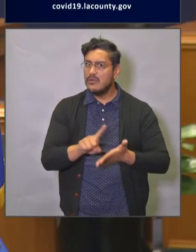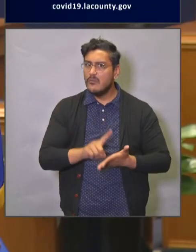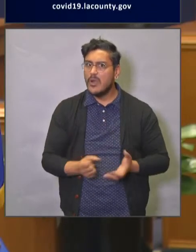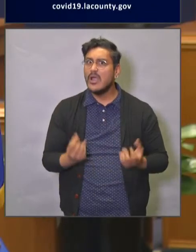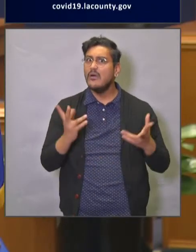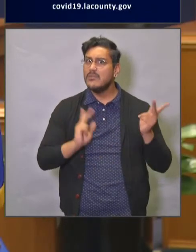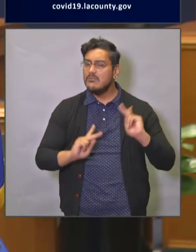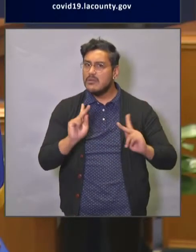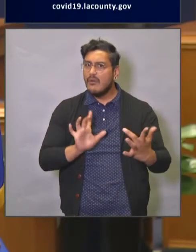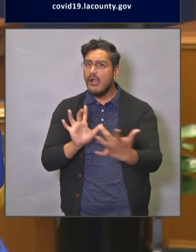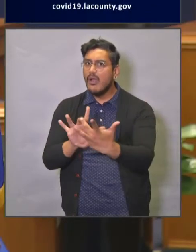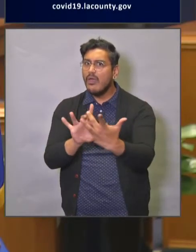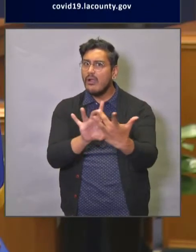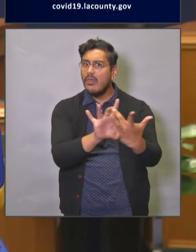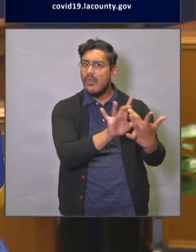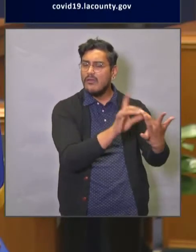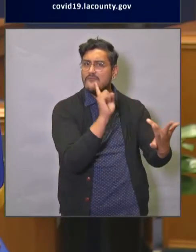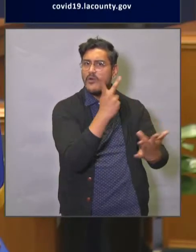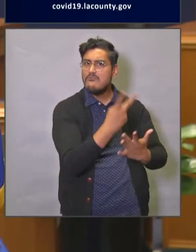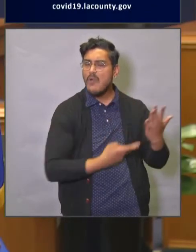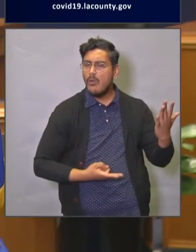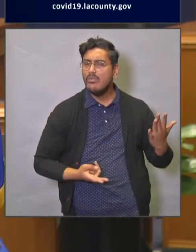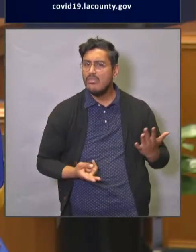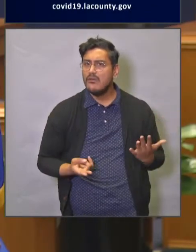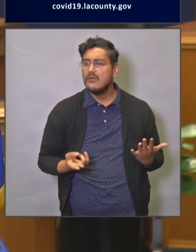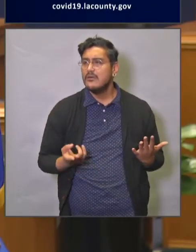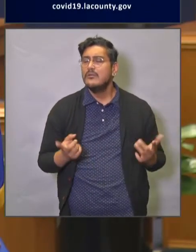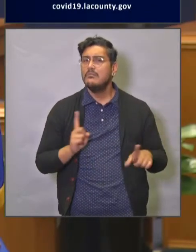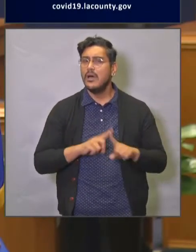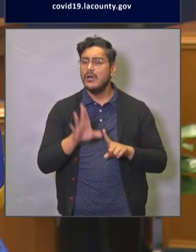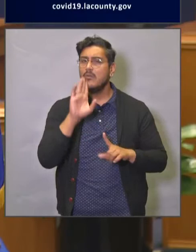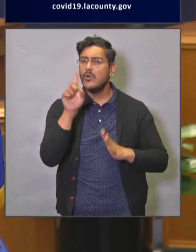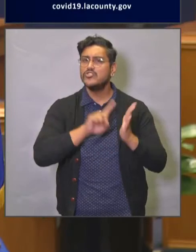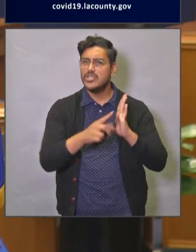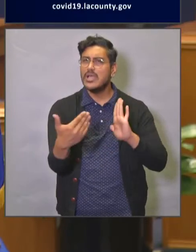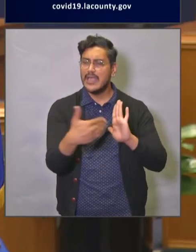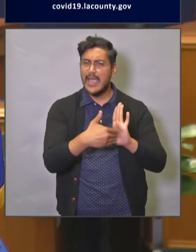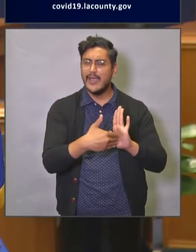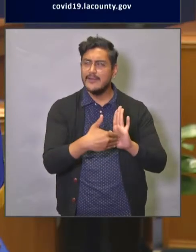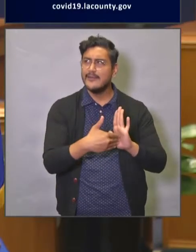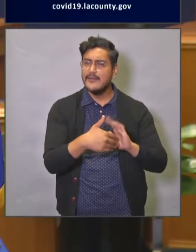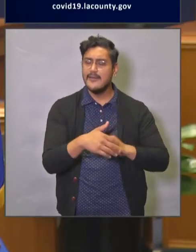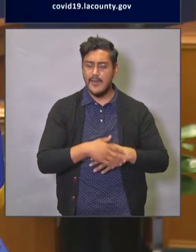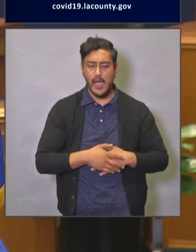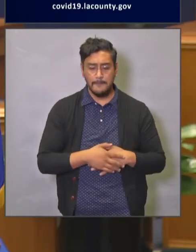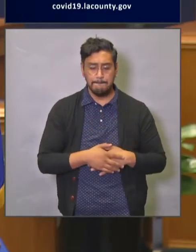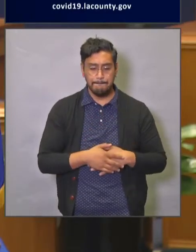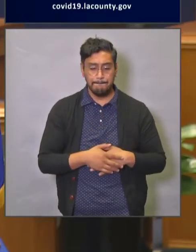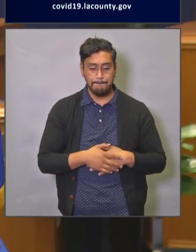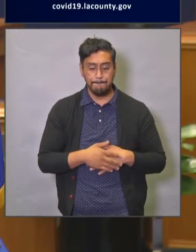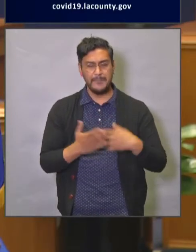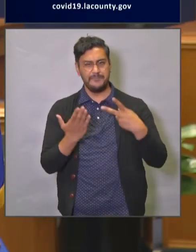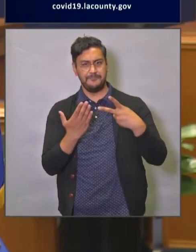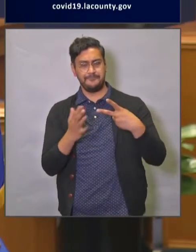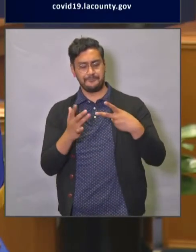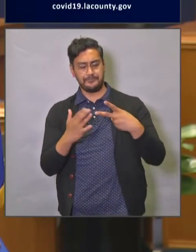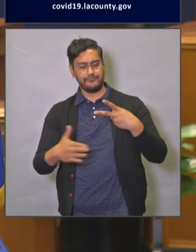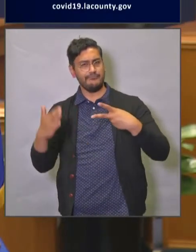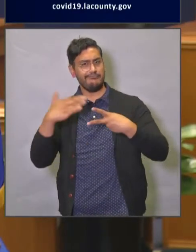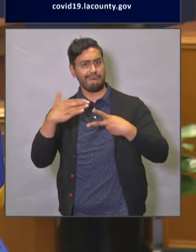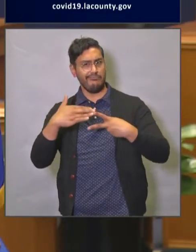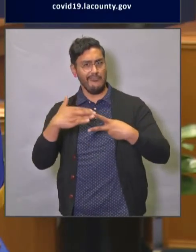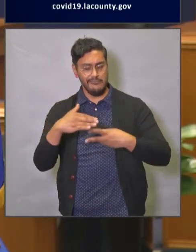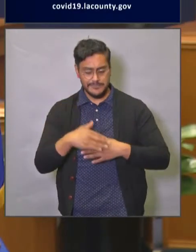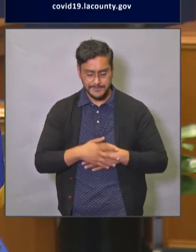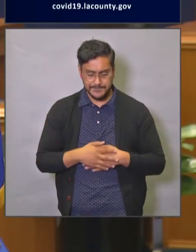contacted for both as cases and contacts, but I will check on that when I get back. And in terms of the second question, I'm